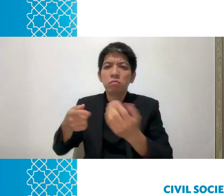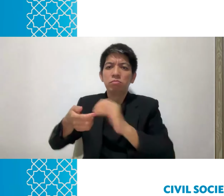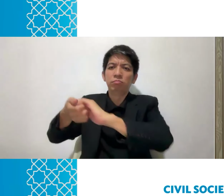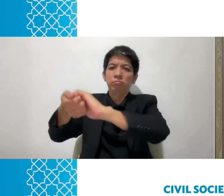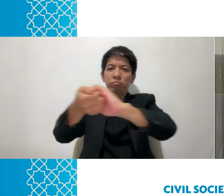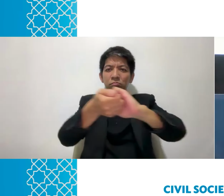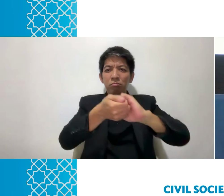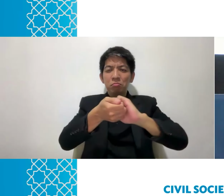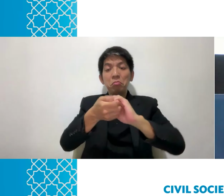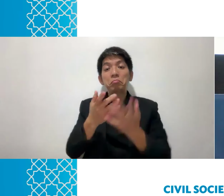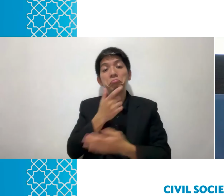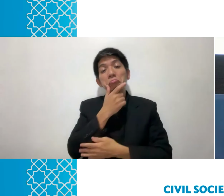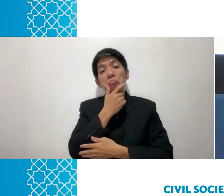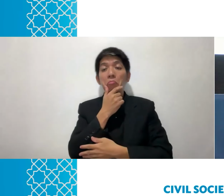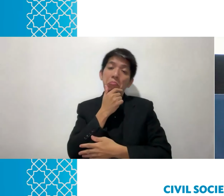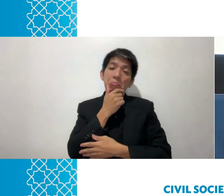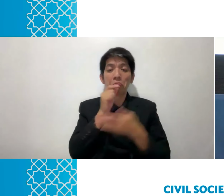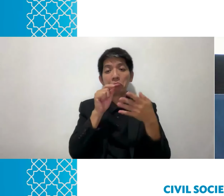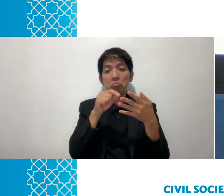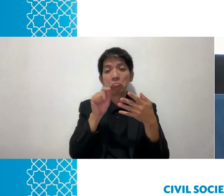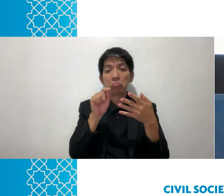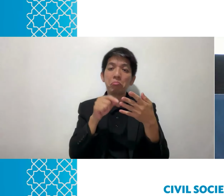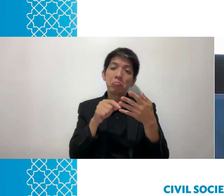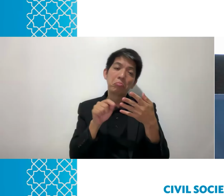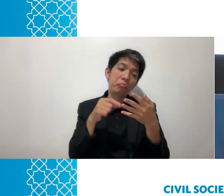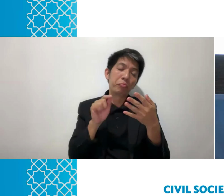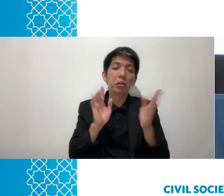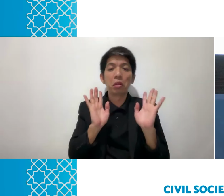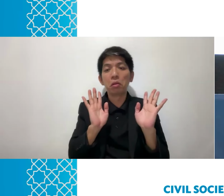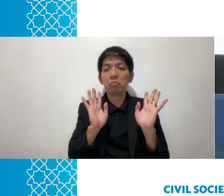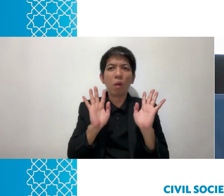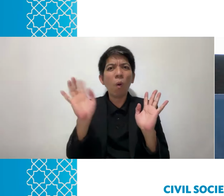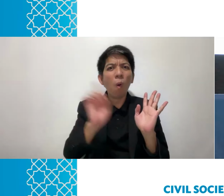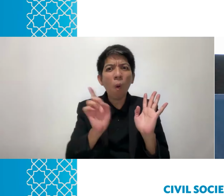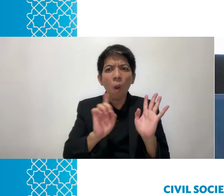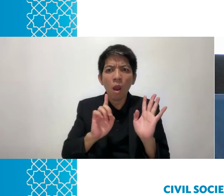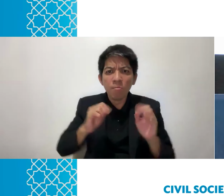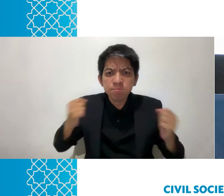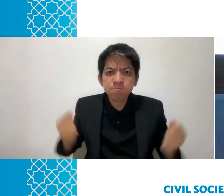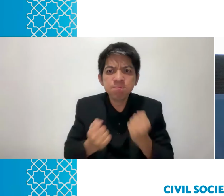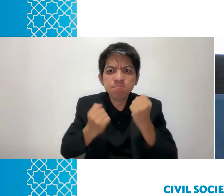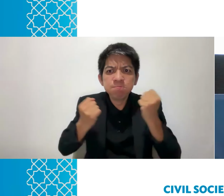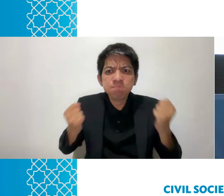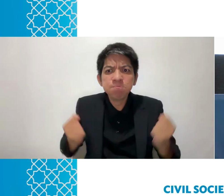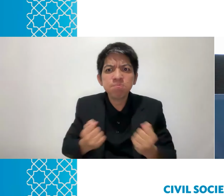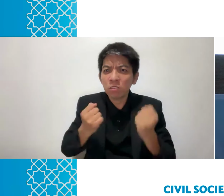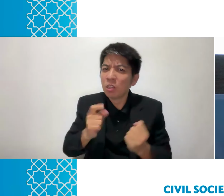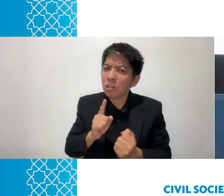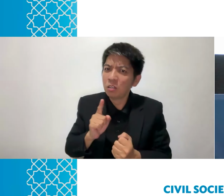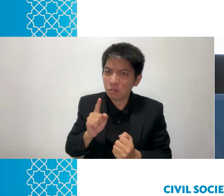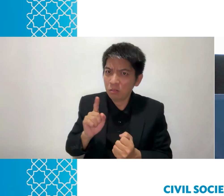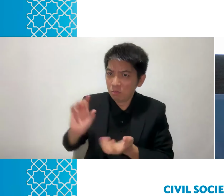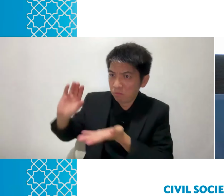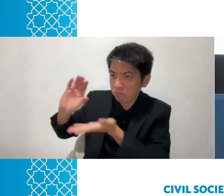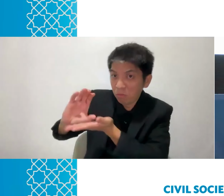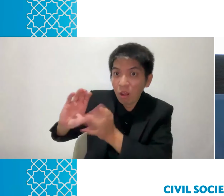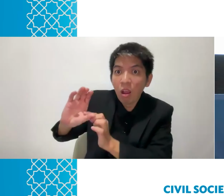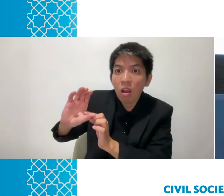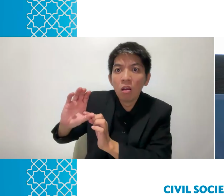we prepare investment programs or strategy, but it is really about engaging with the people